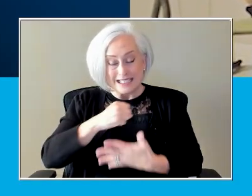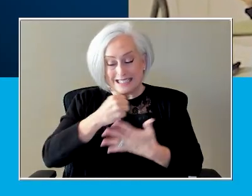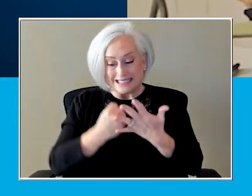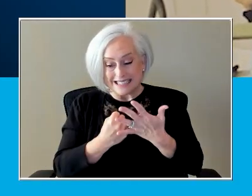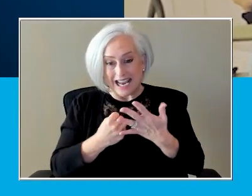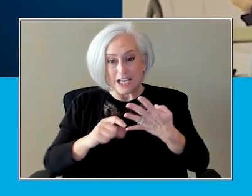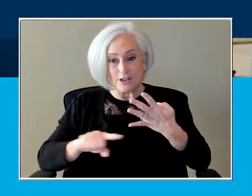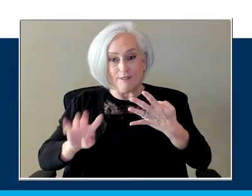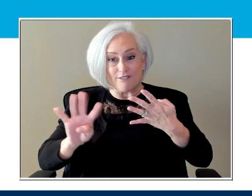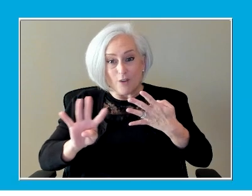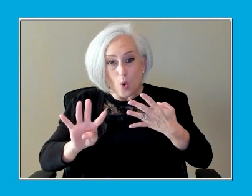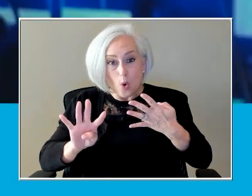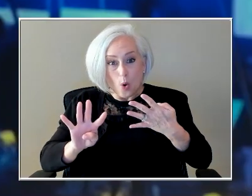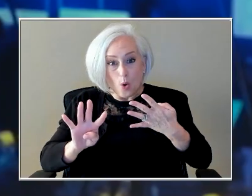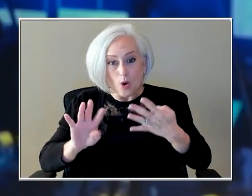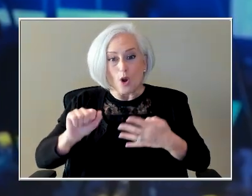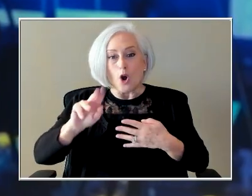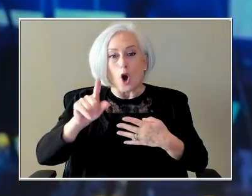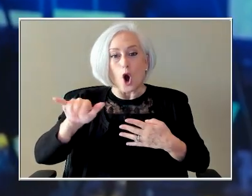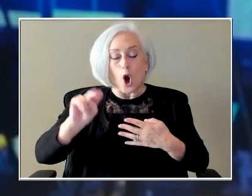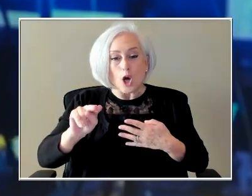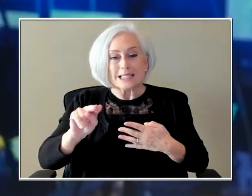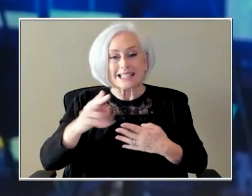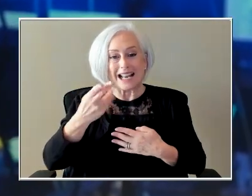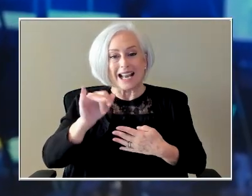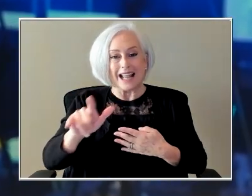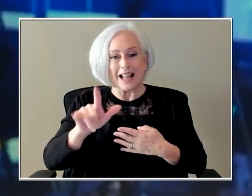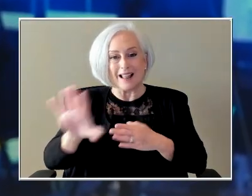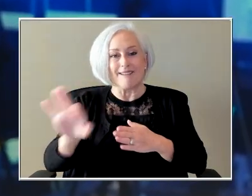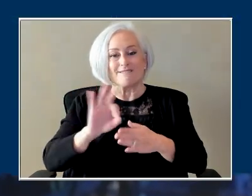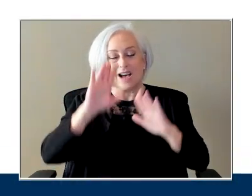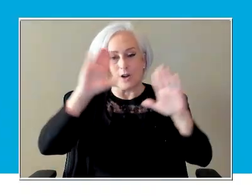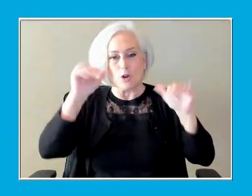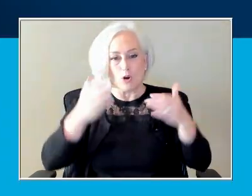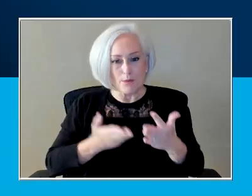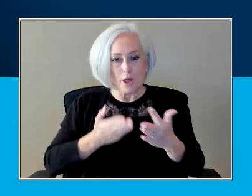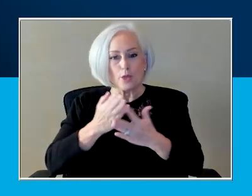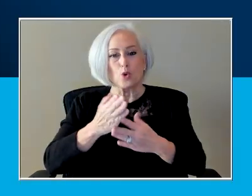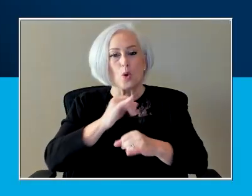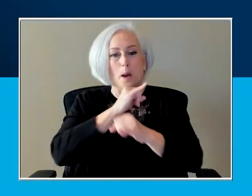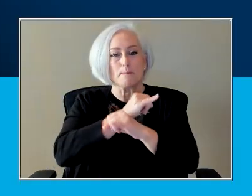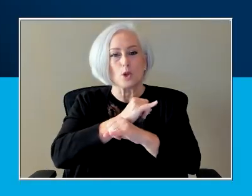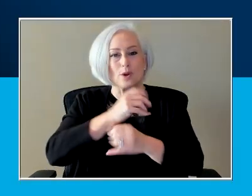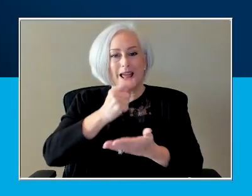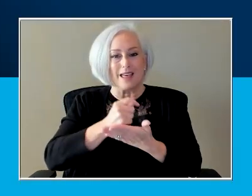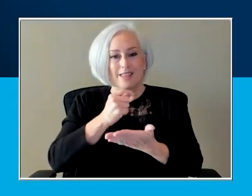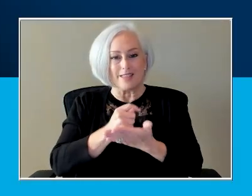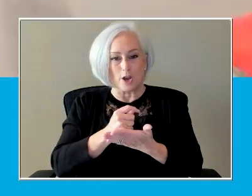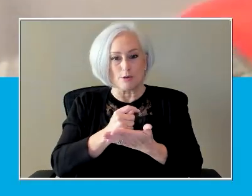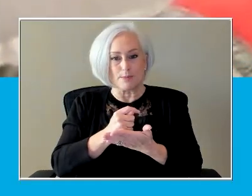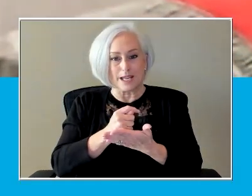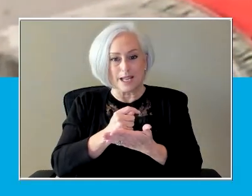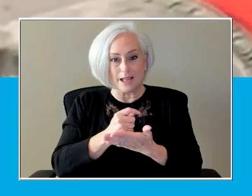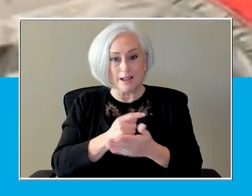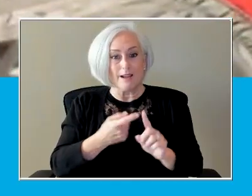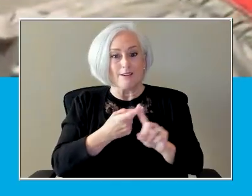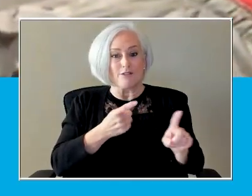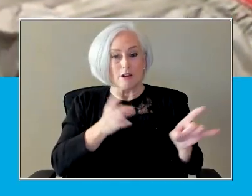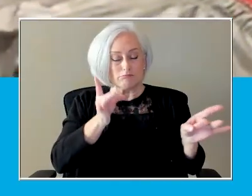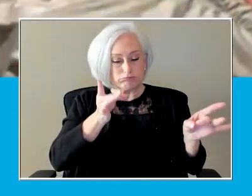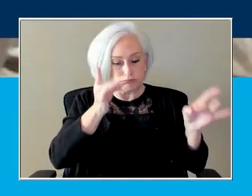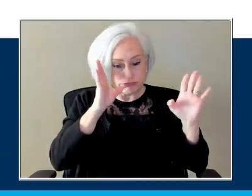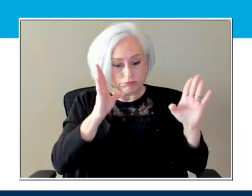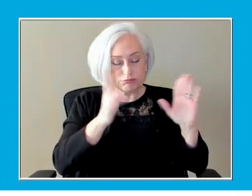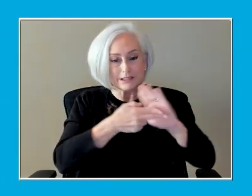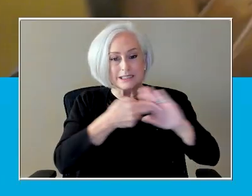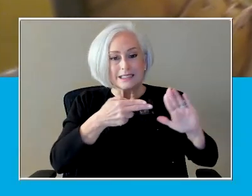in immunotherapy. I'm Jessica Lovell on the next Morning Medical Update. The path from grim diagnosis to a